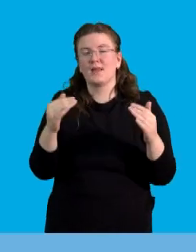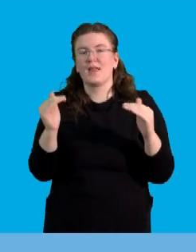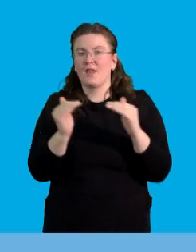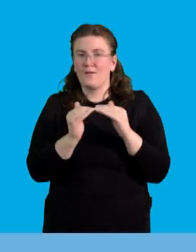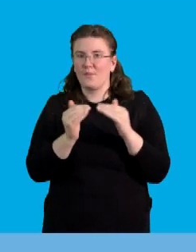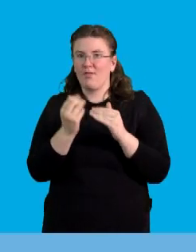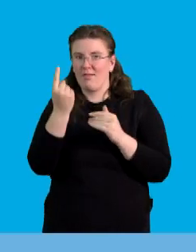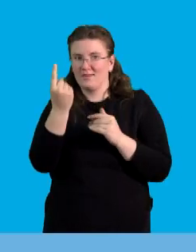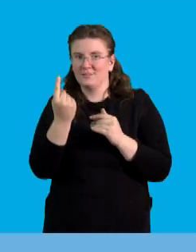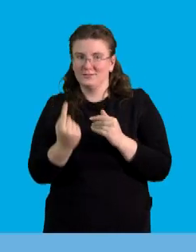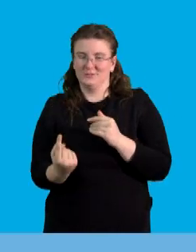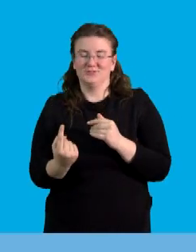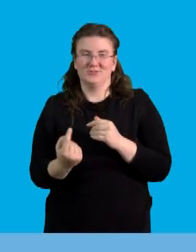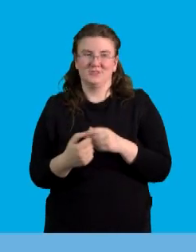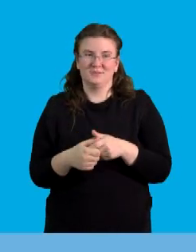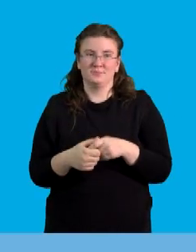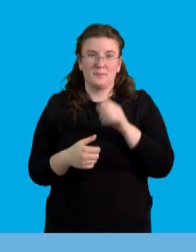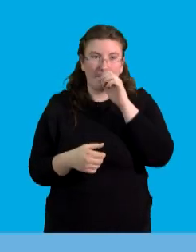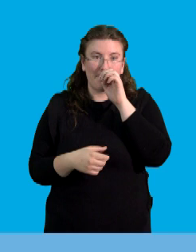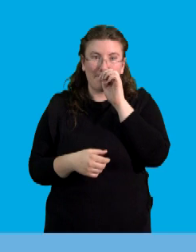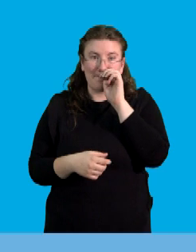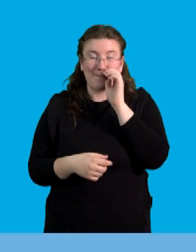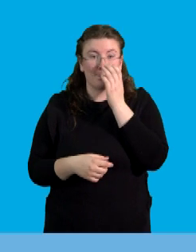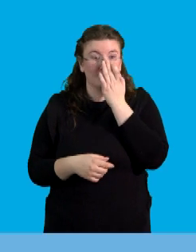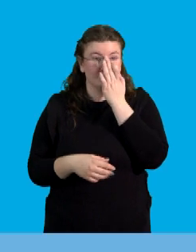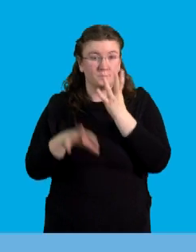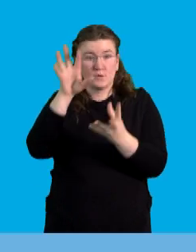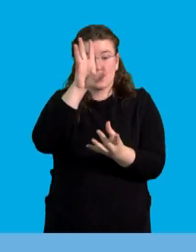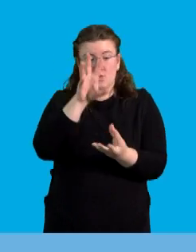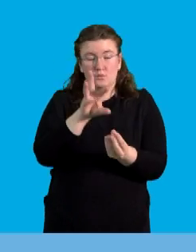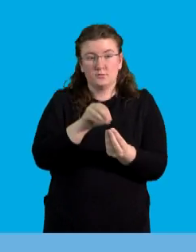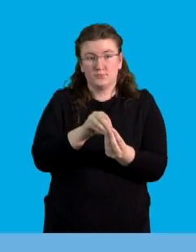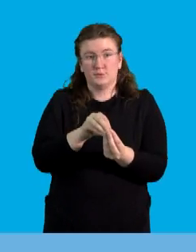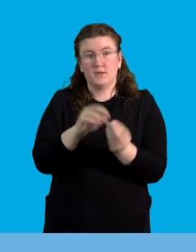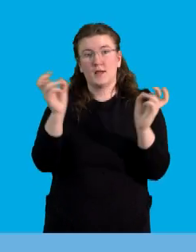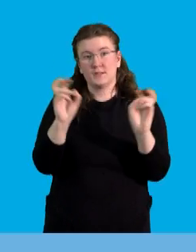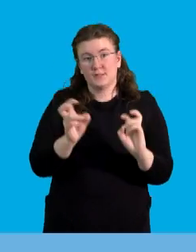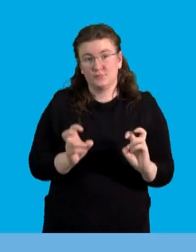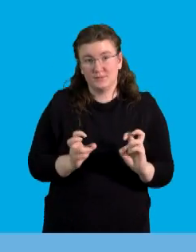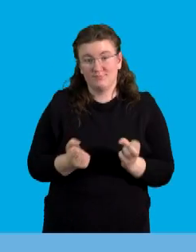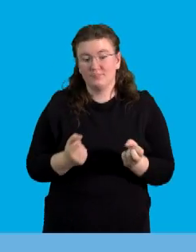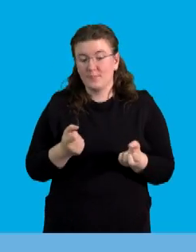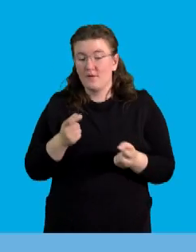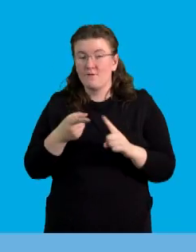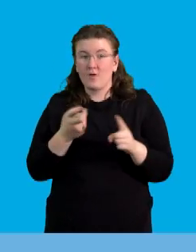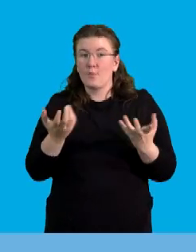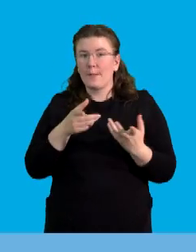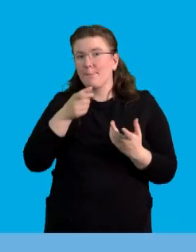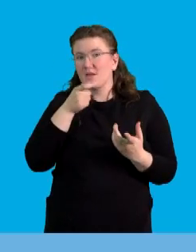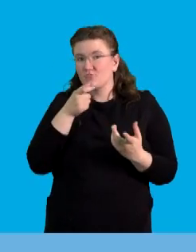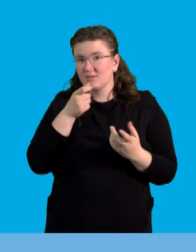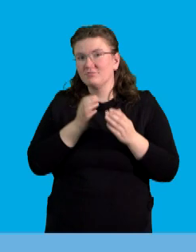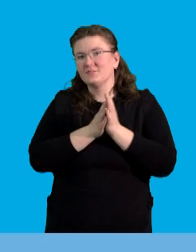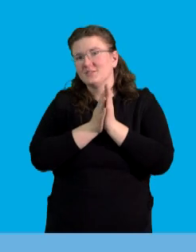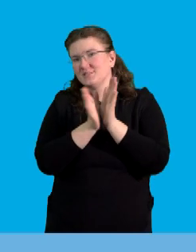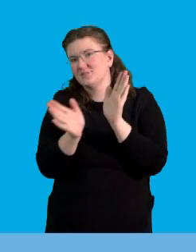now, the total current supplied by the battery, it is going to divide when it gets to this point. Remember,